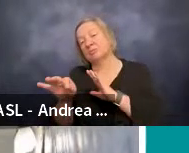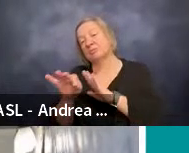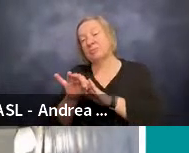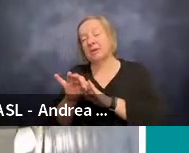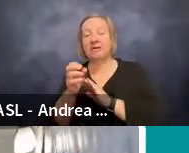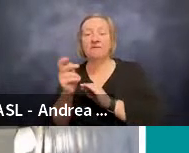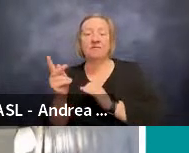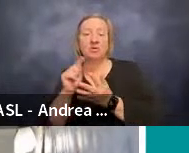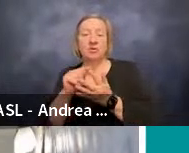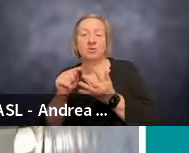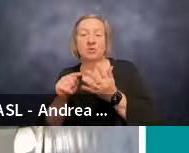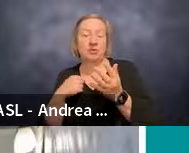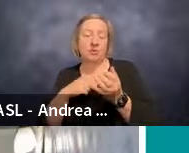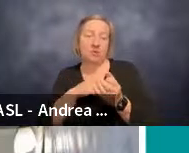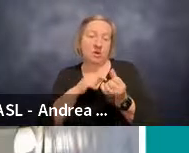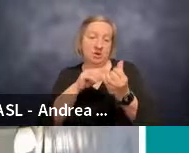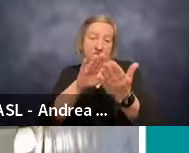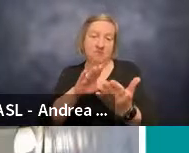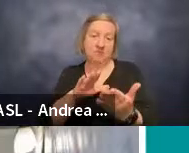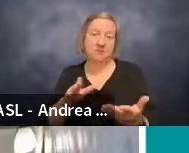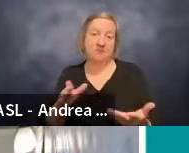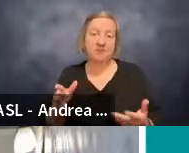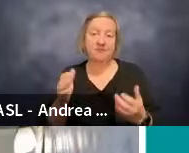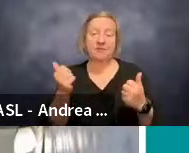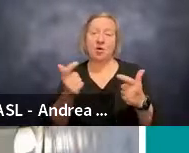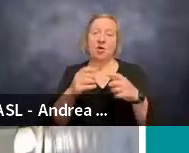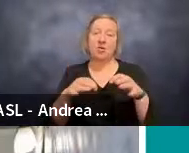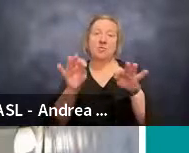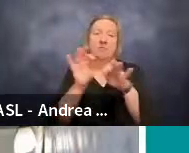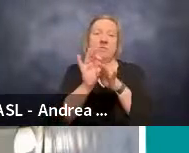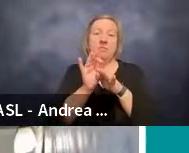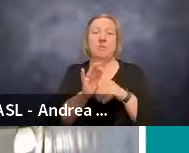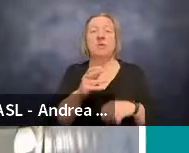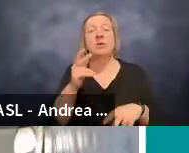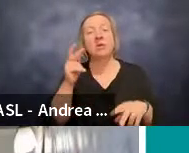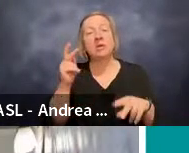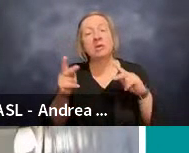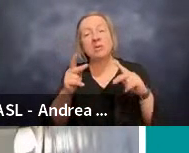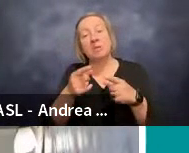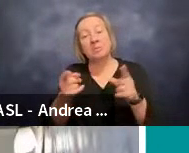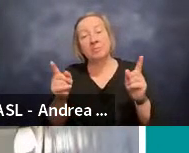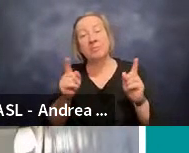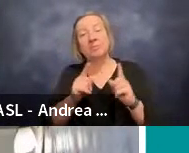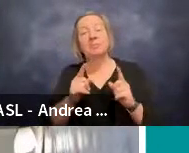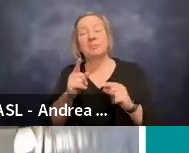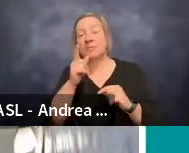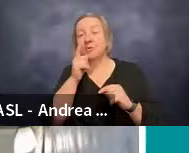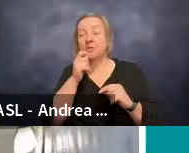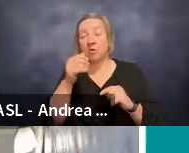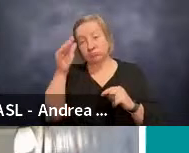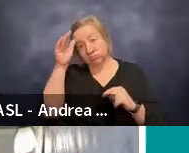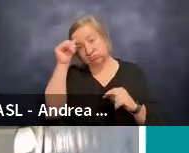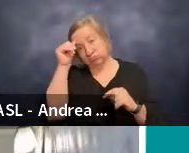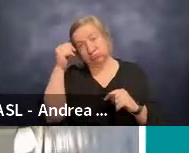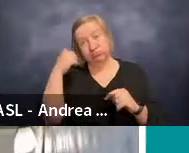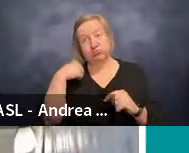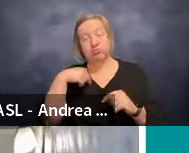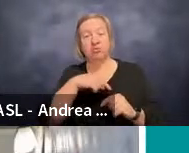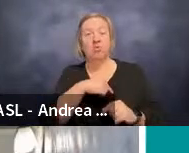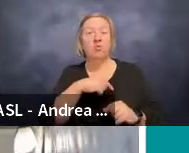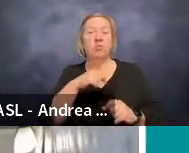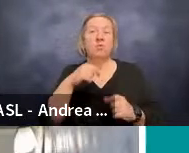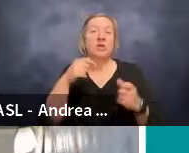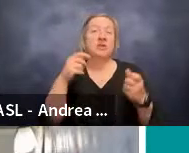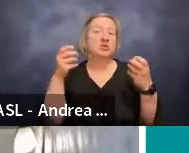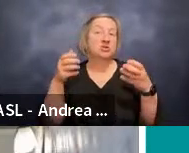we're going to address. So folks who are adamant that we don't